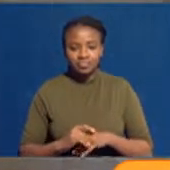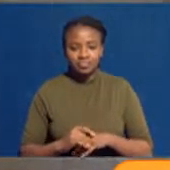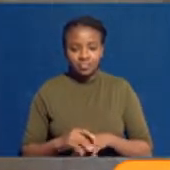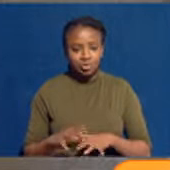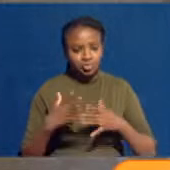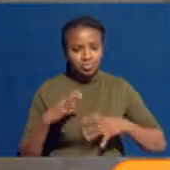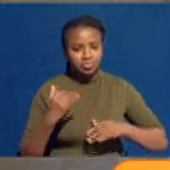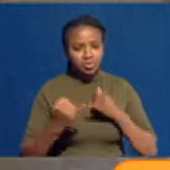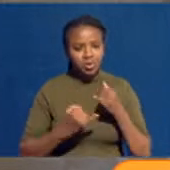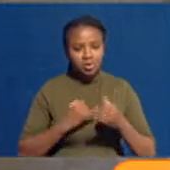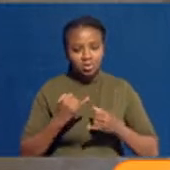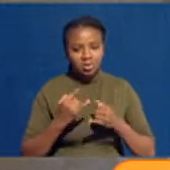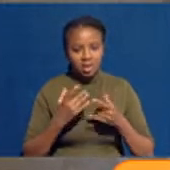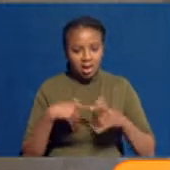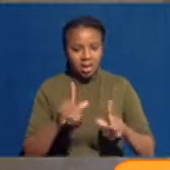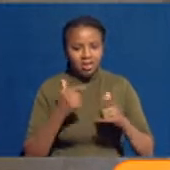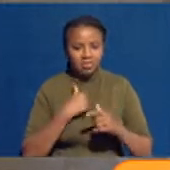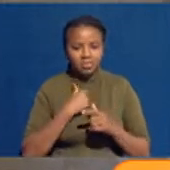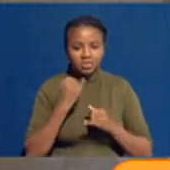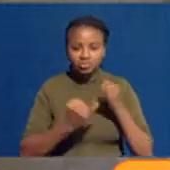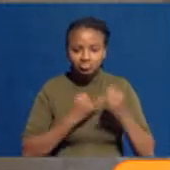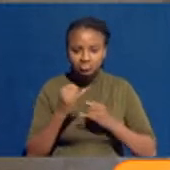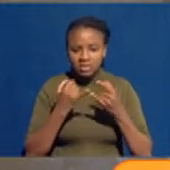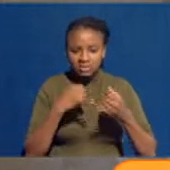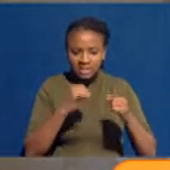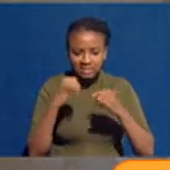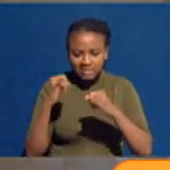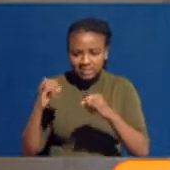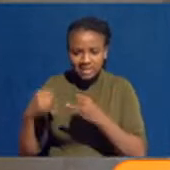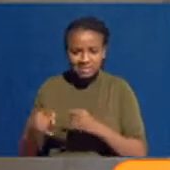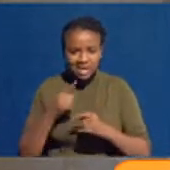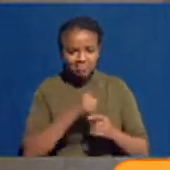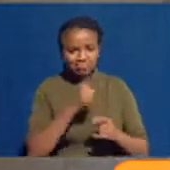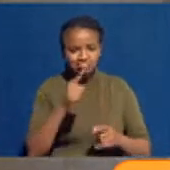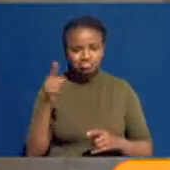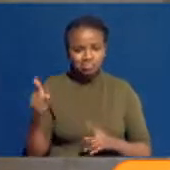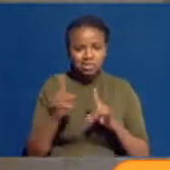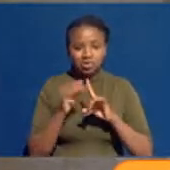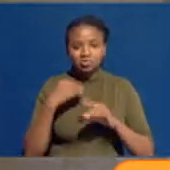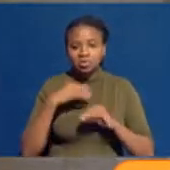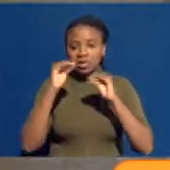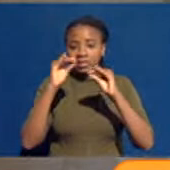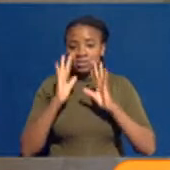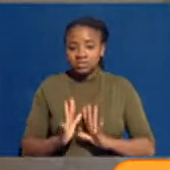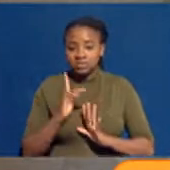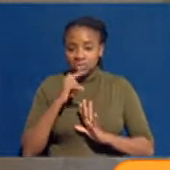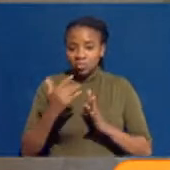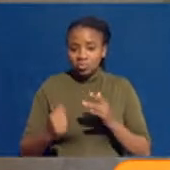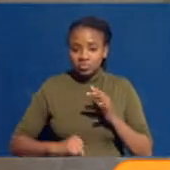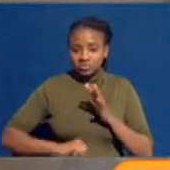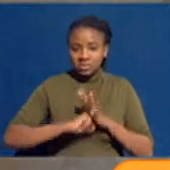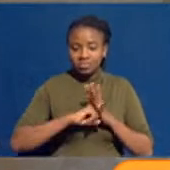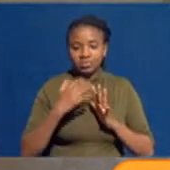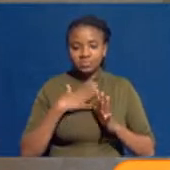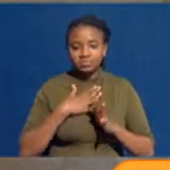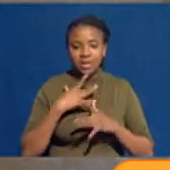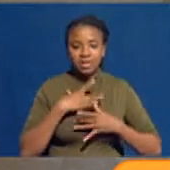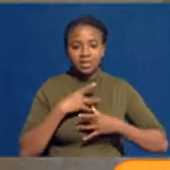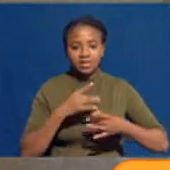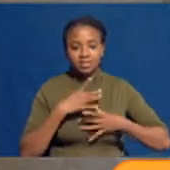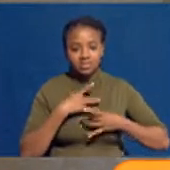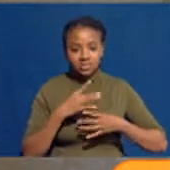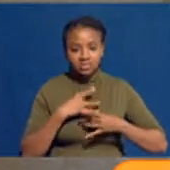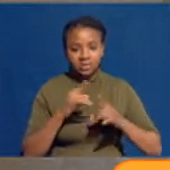to experiment. I had some incredible teachers who helped to foster my interest. And I